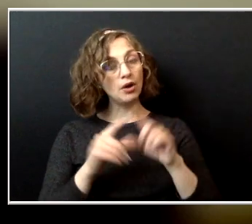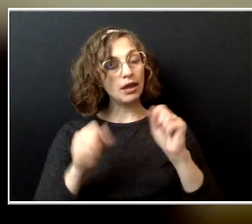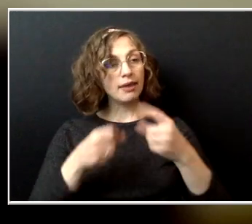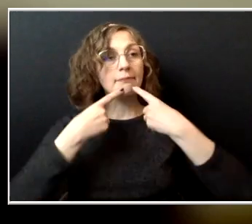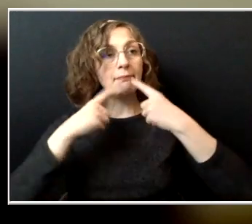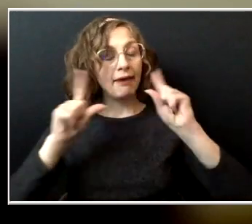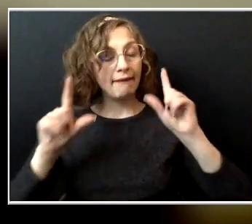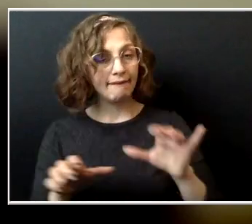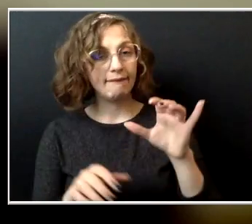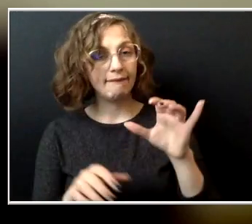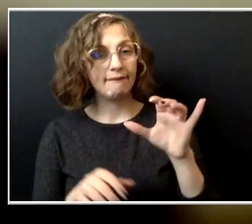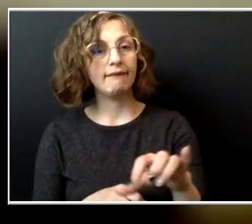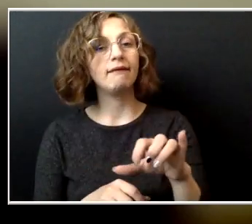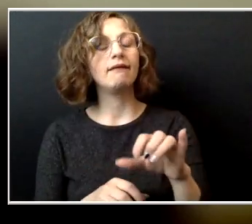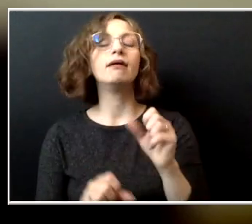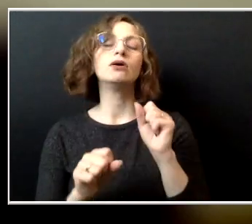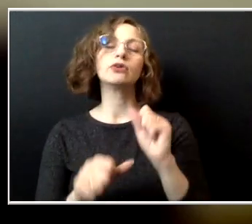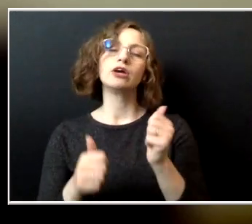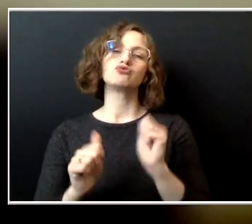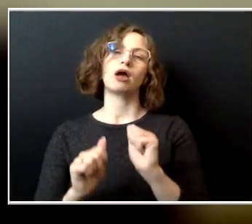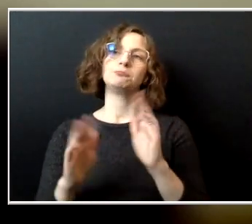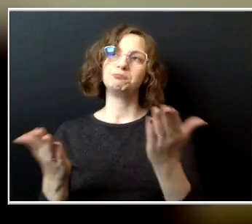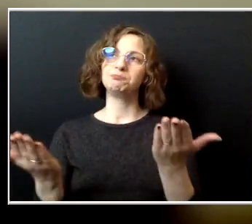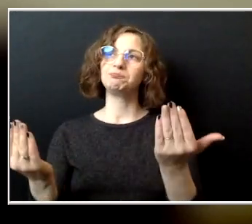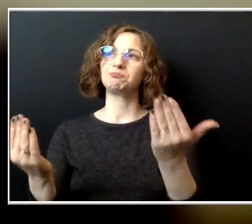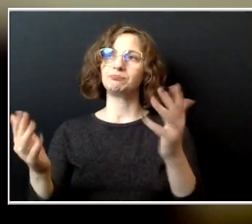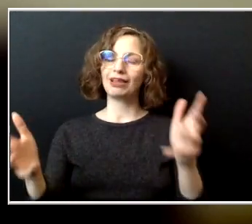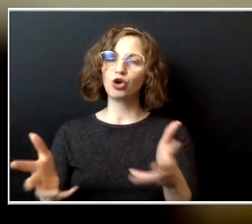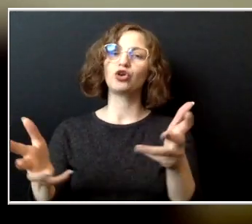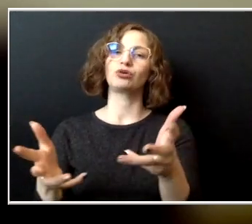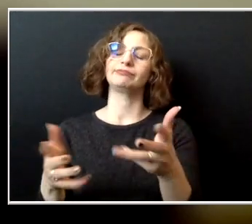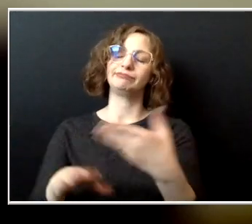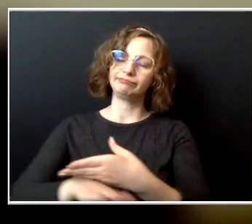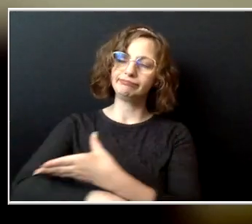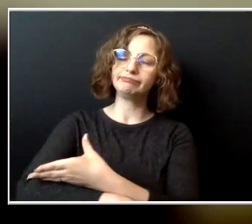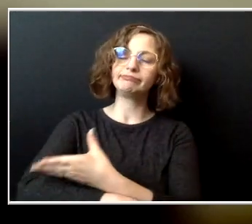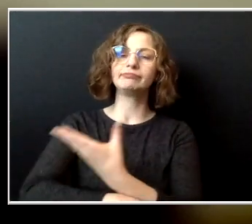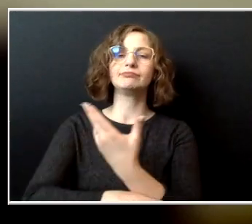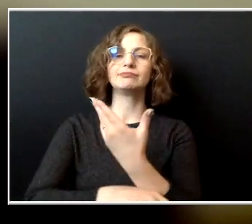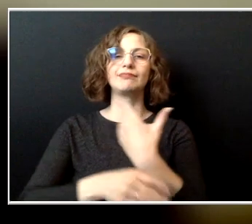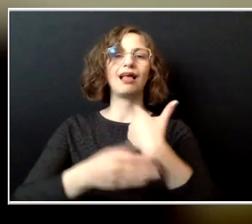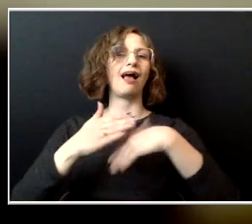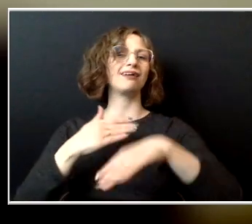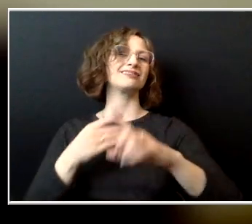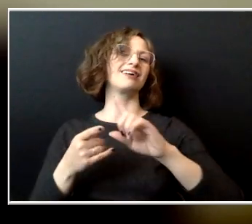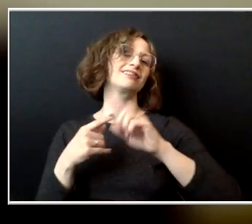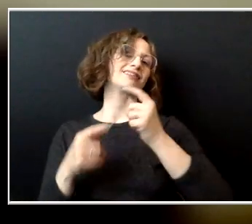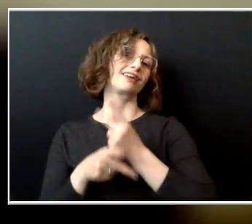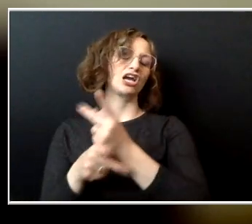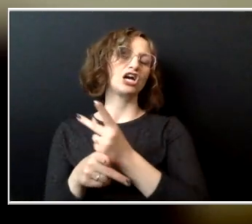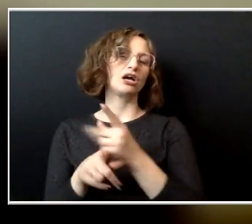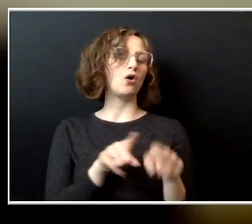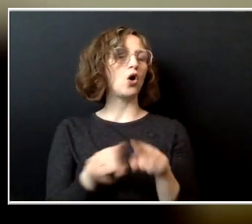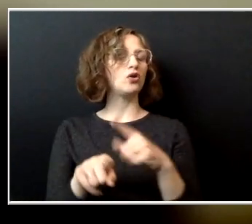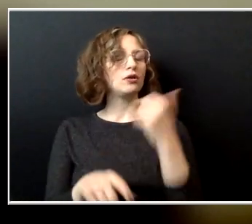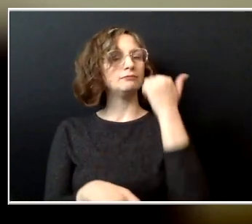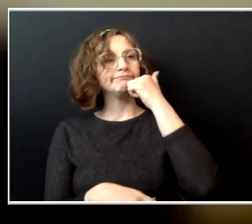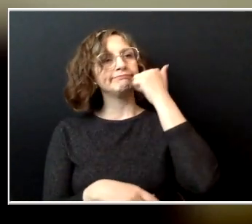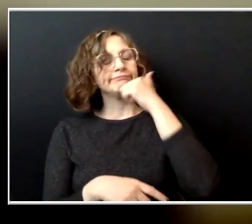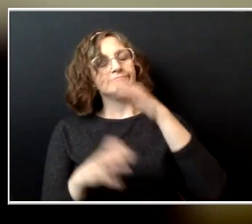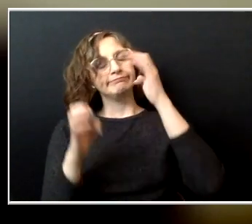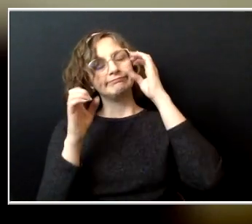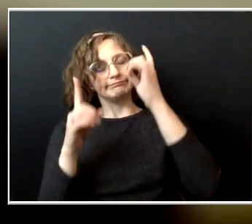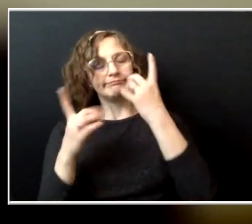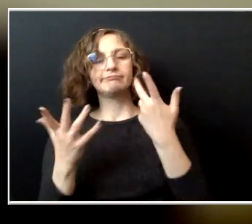certainly try to further encourage and increase access to care, but also this day-to-day education,